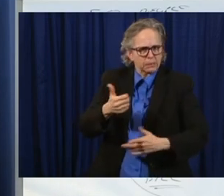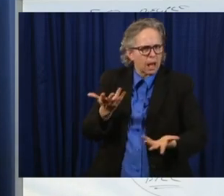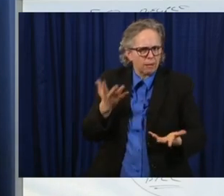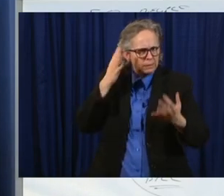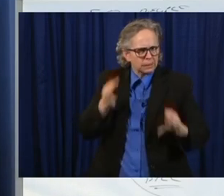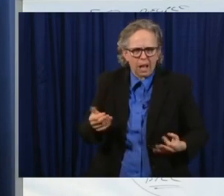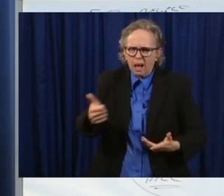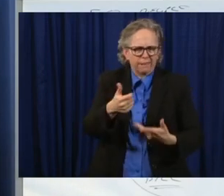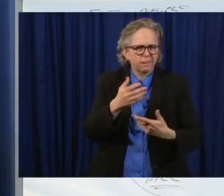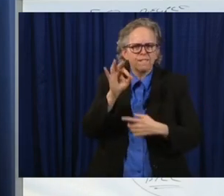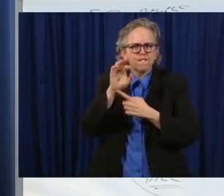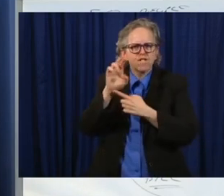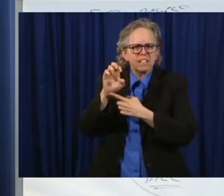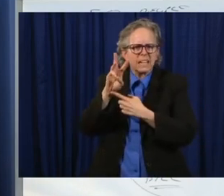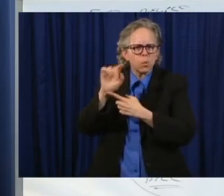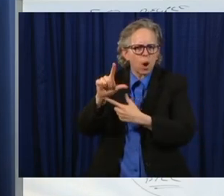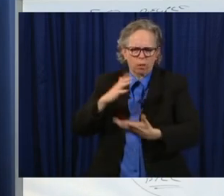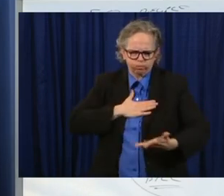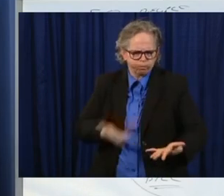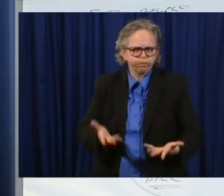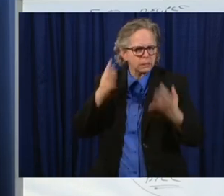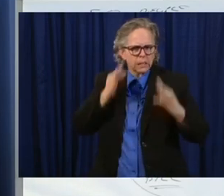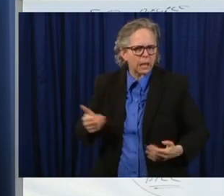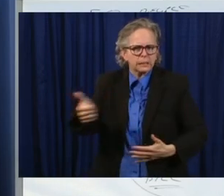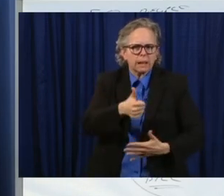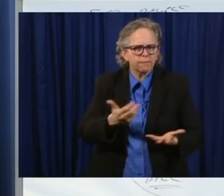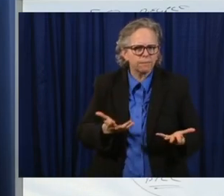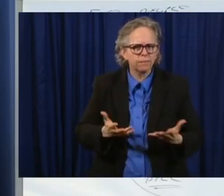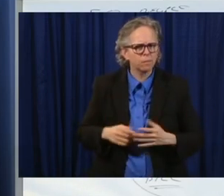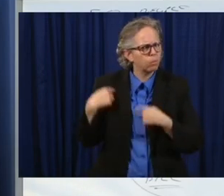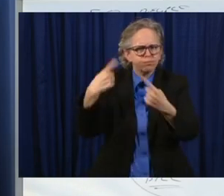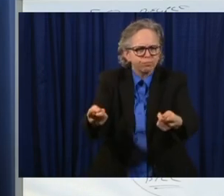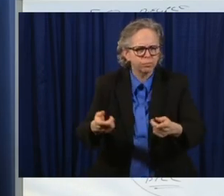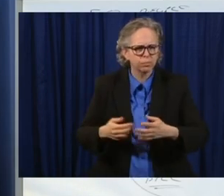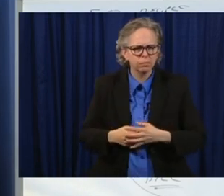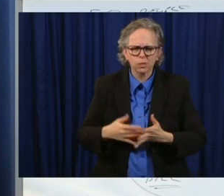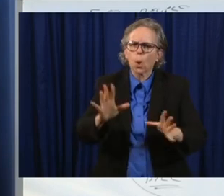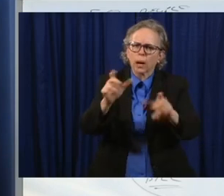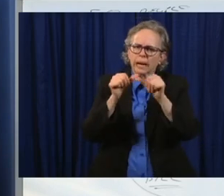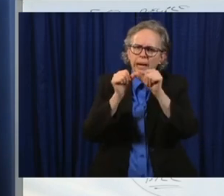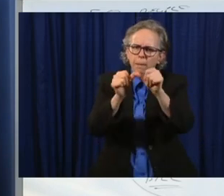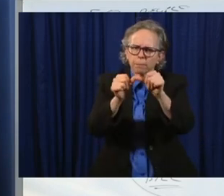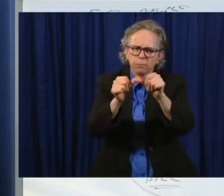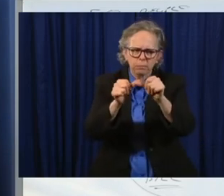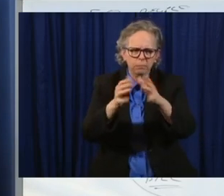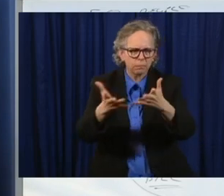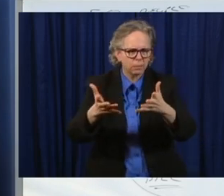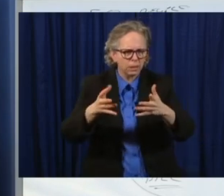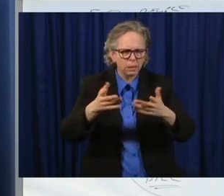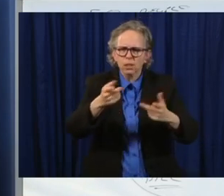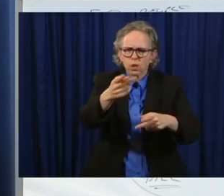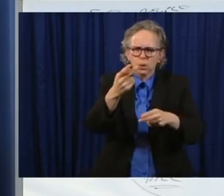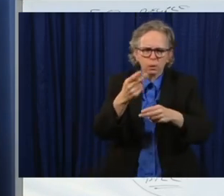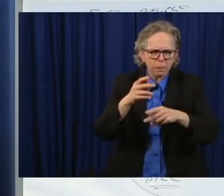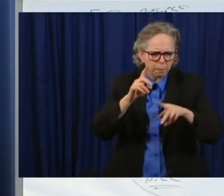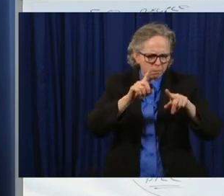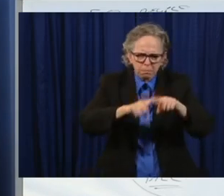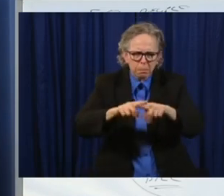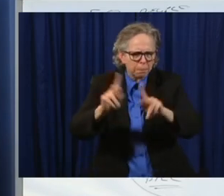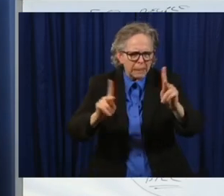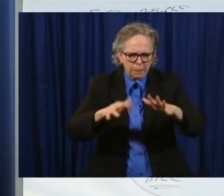Monday, again, people are going to have to make a lot of their own individual decisions. We're trying to look at the